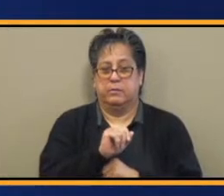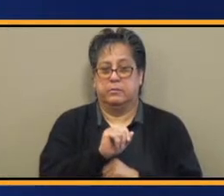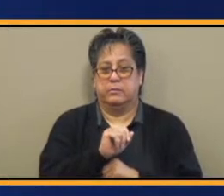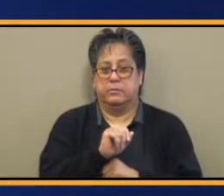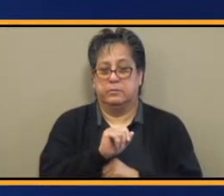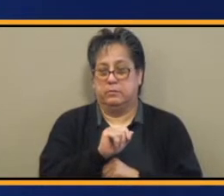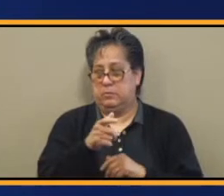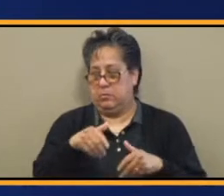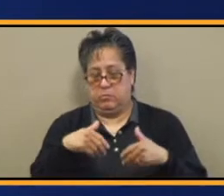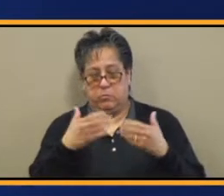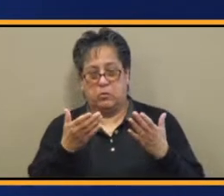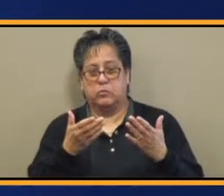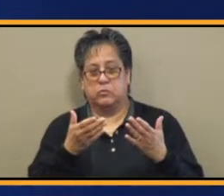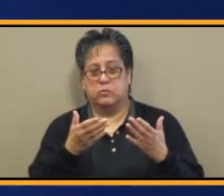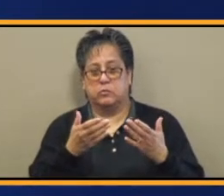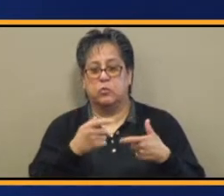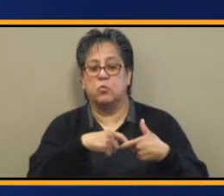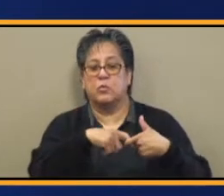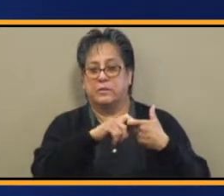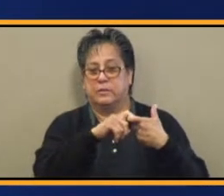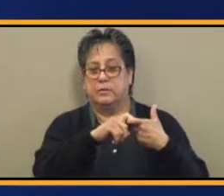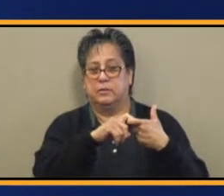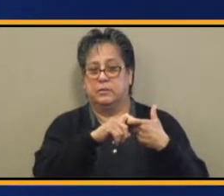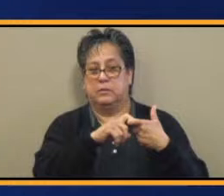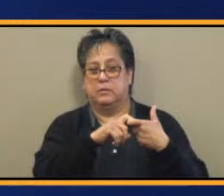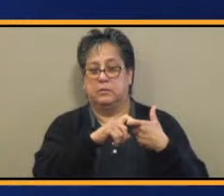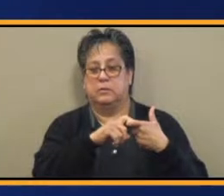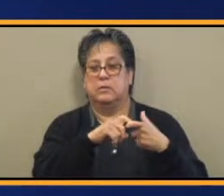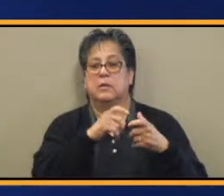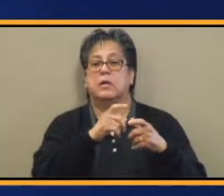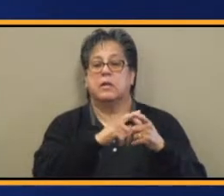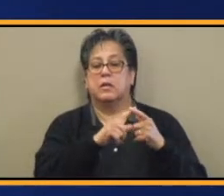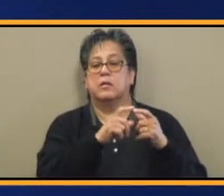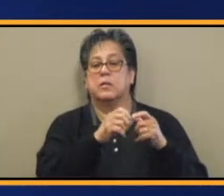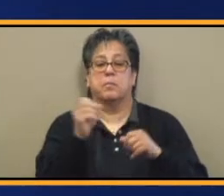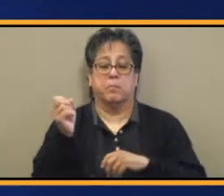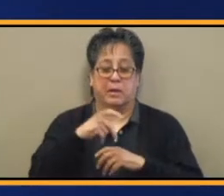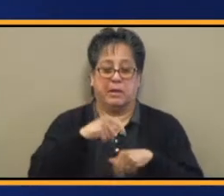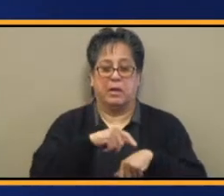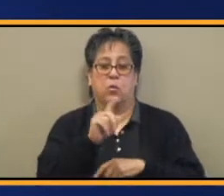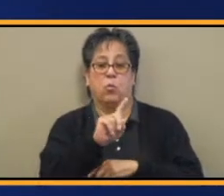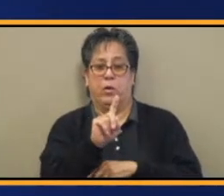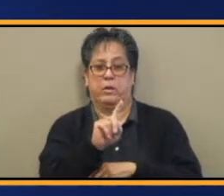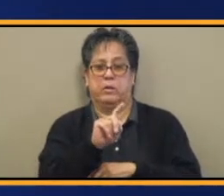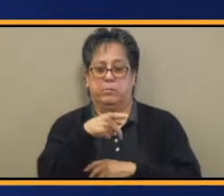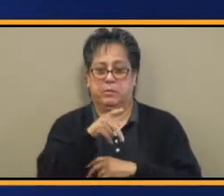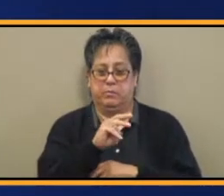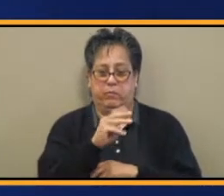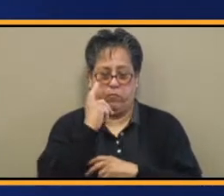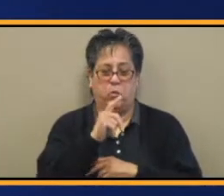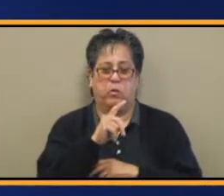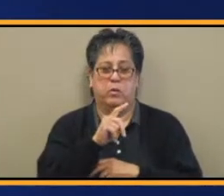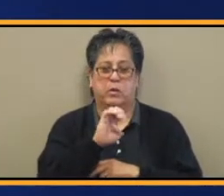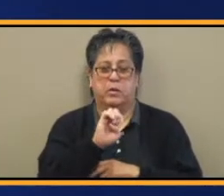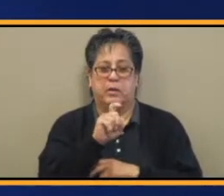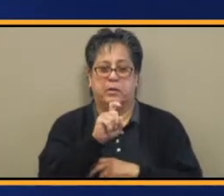Is there a motion to recess and retire into executive session at 1:00?